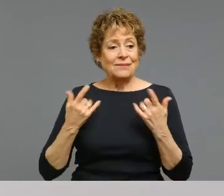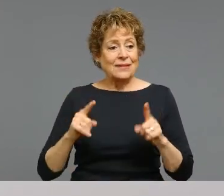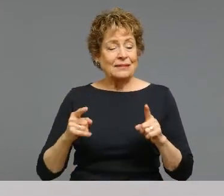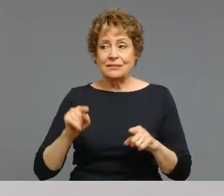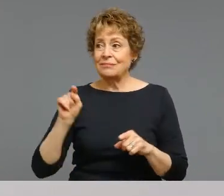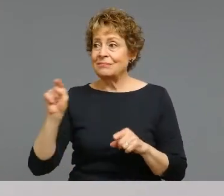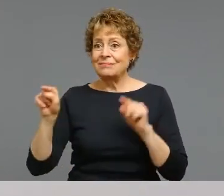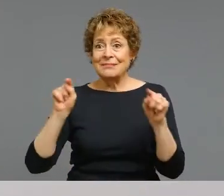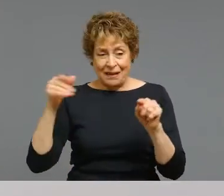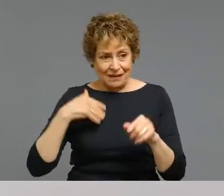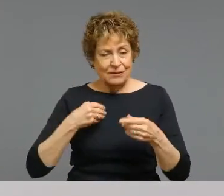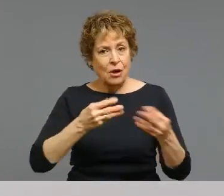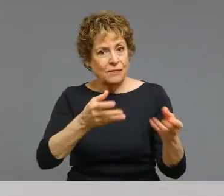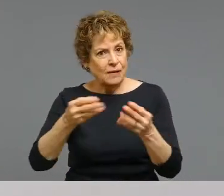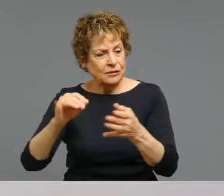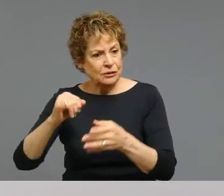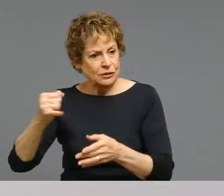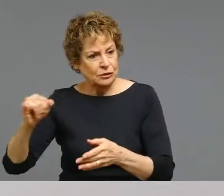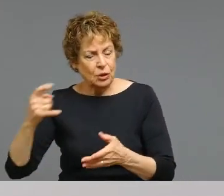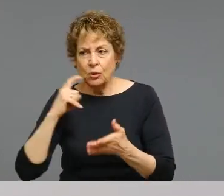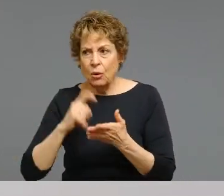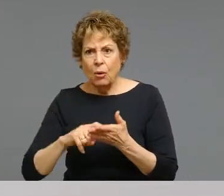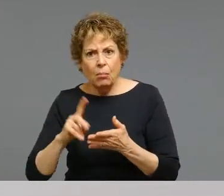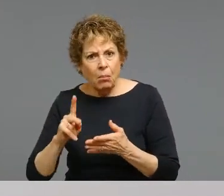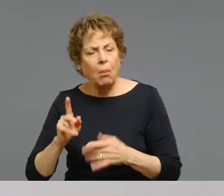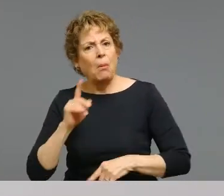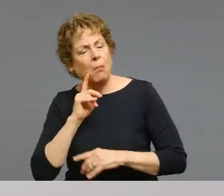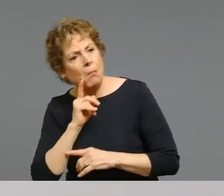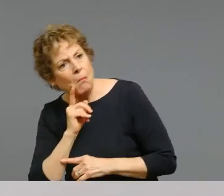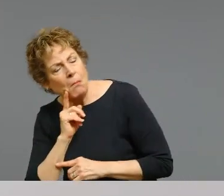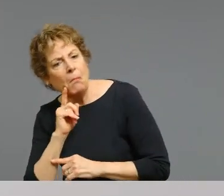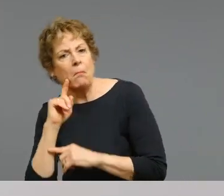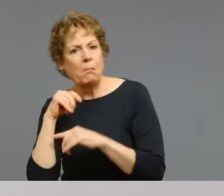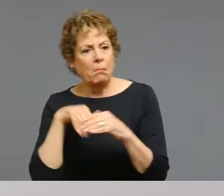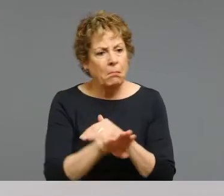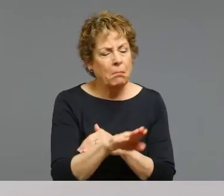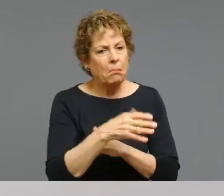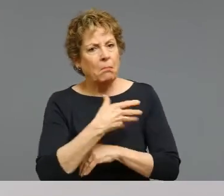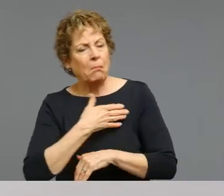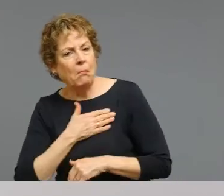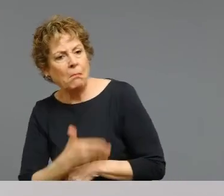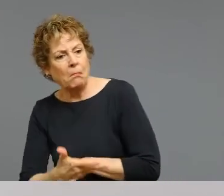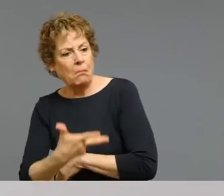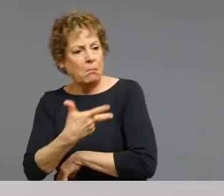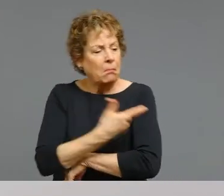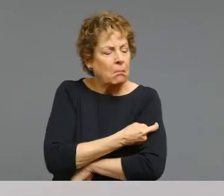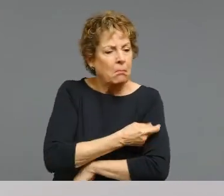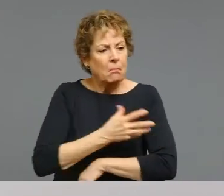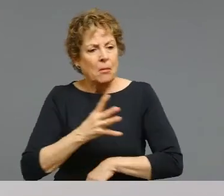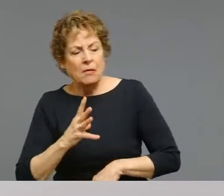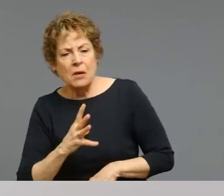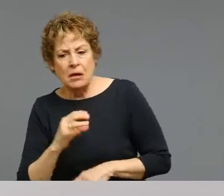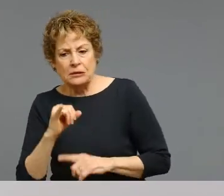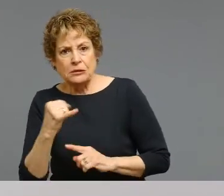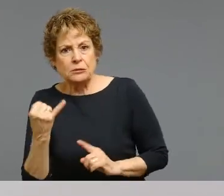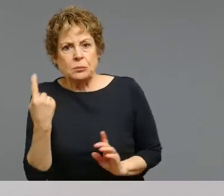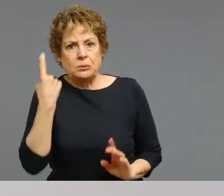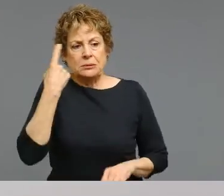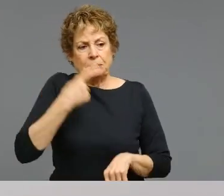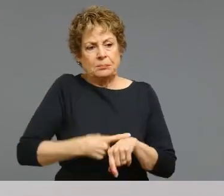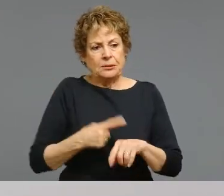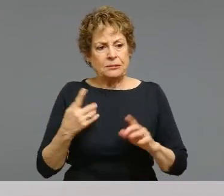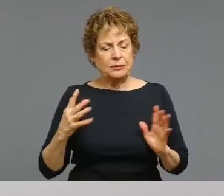acceptance of it anecdotally. I'd have to take a look at the data to see if the data matches up, but we are hearing less